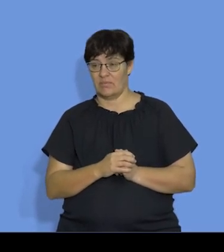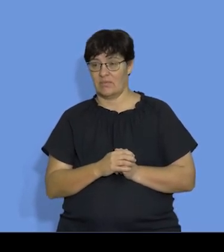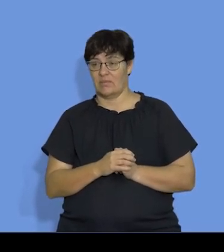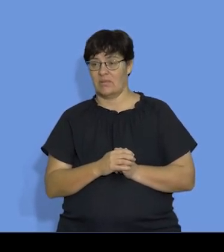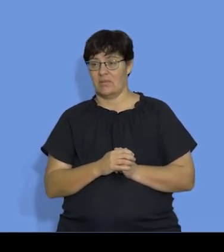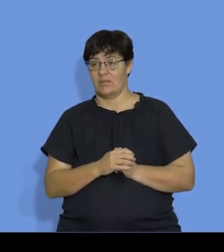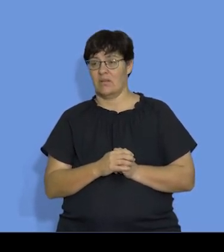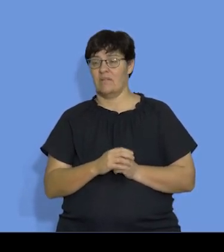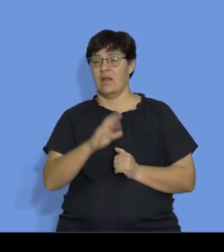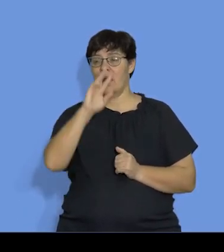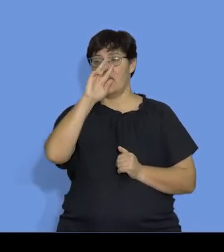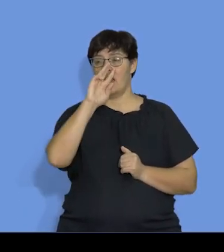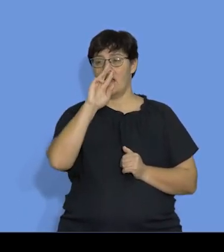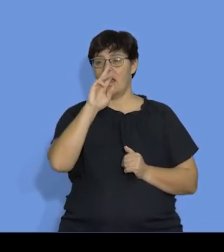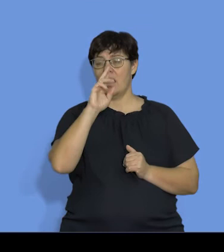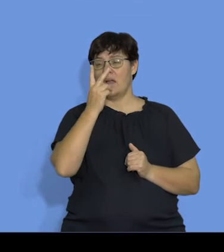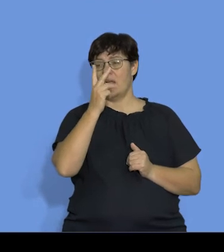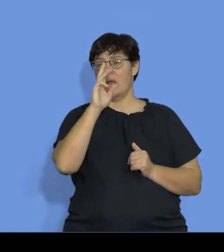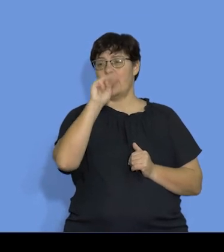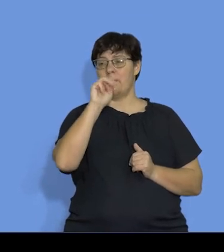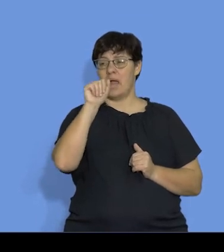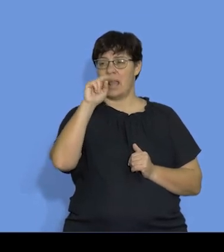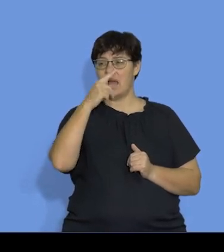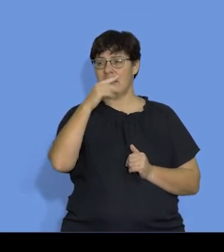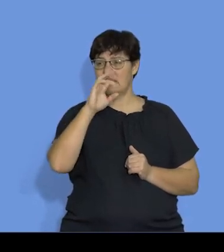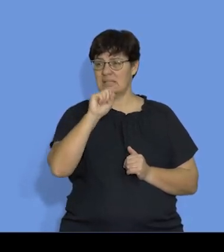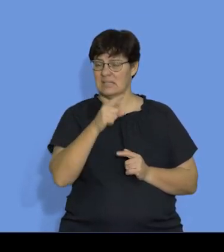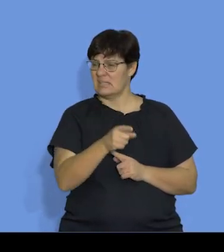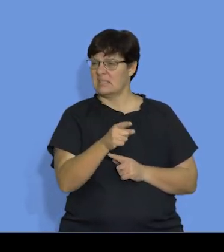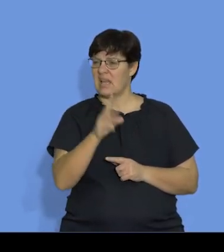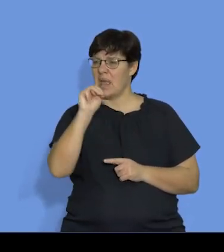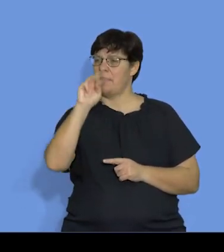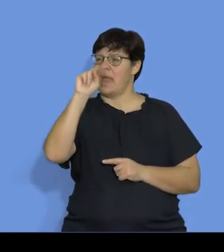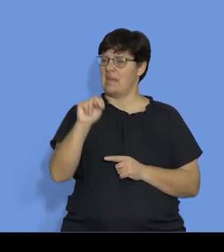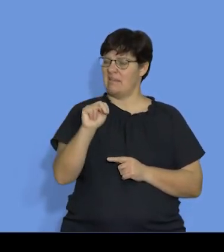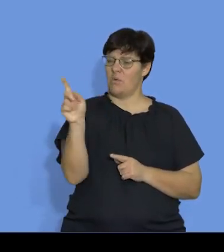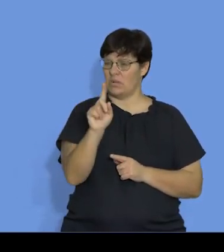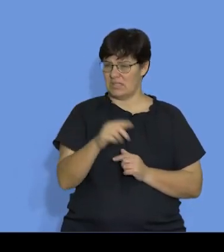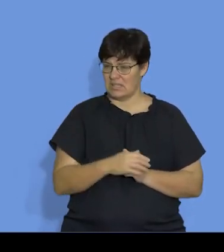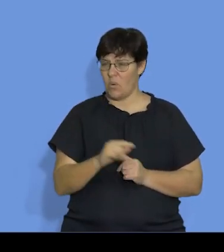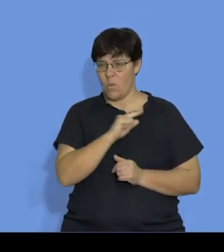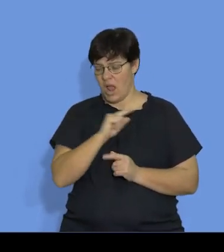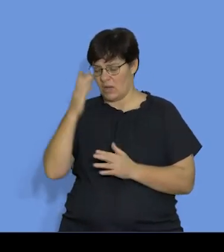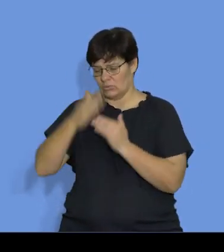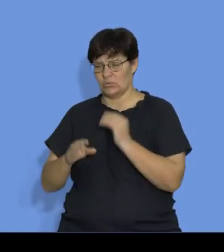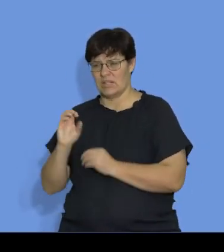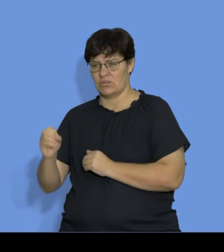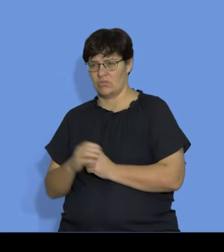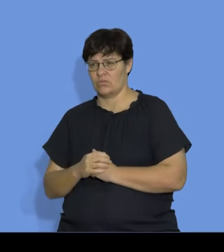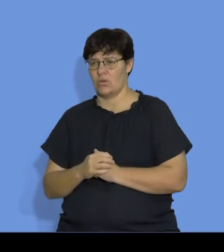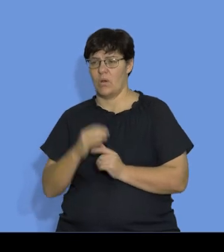of manganese in this case, if the total is 0. So we are saying that plus